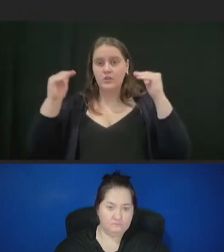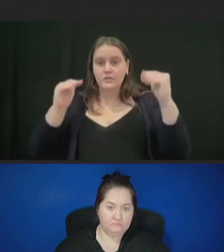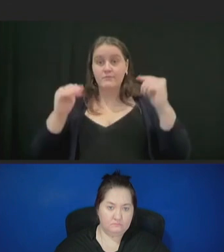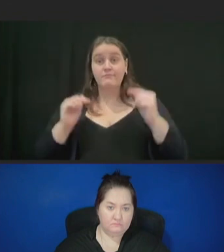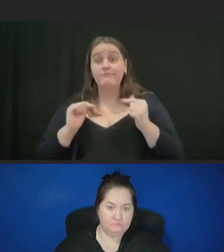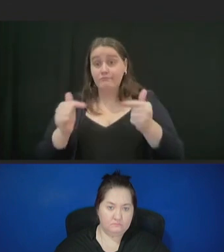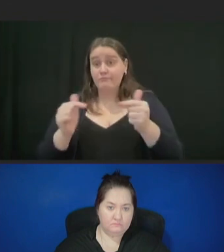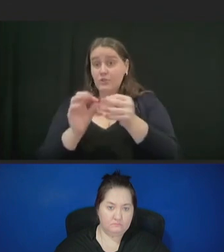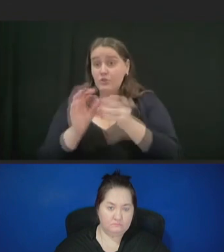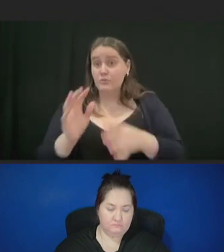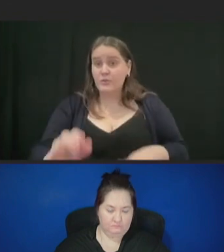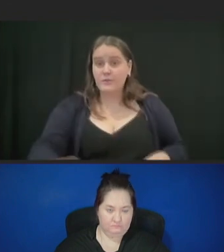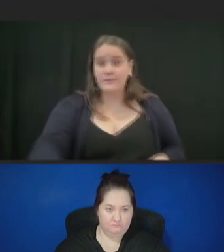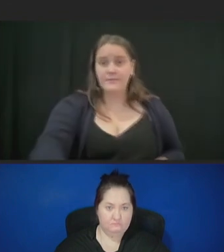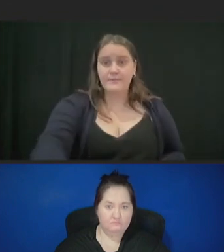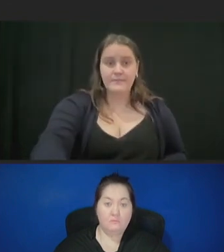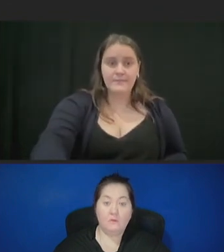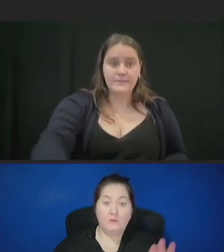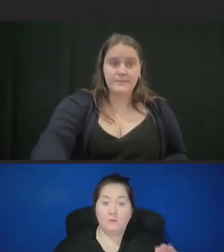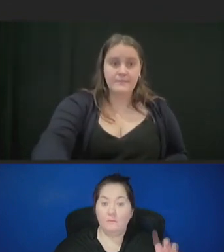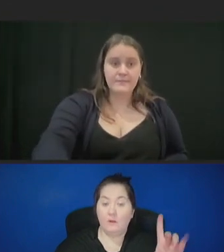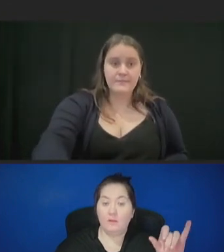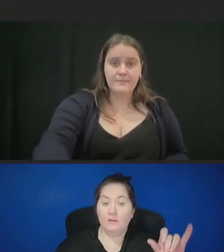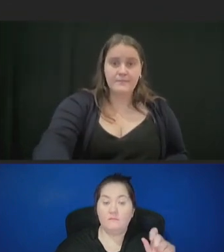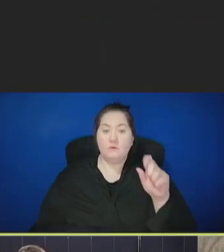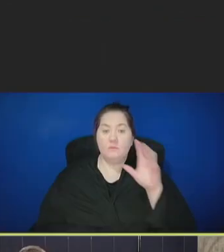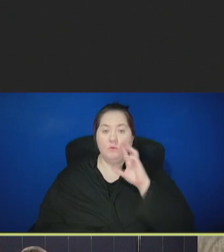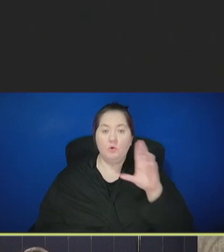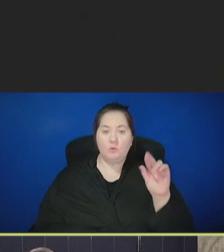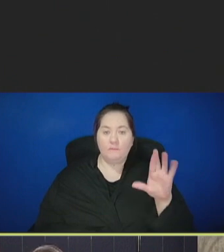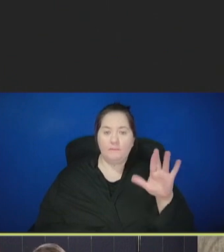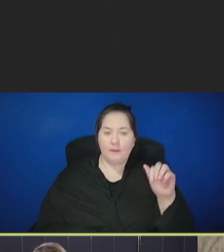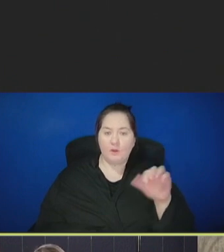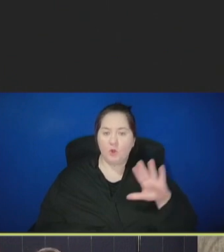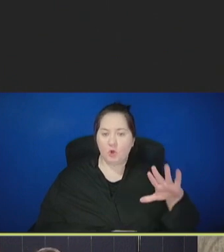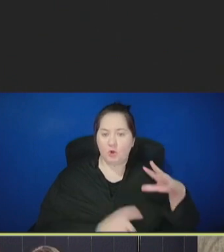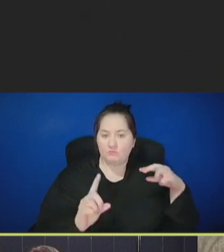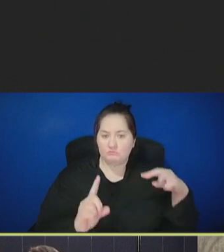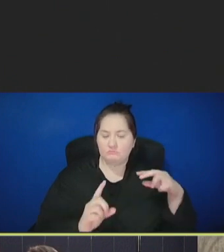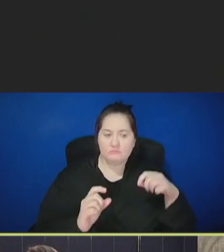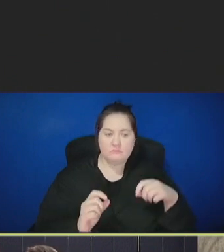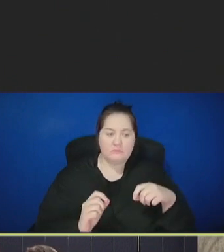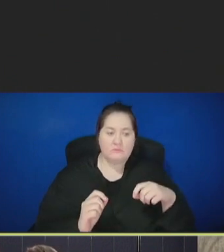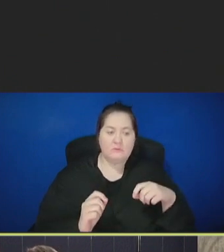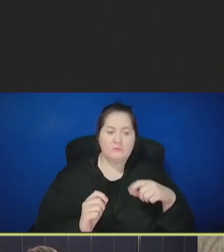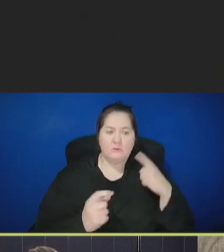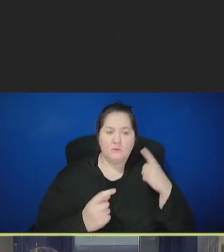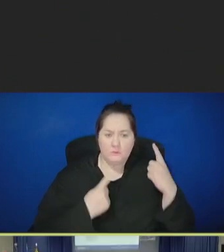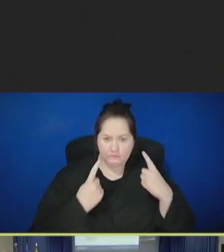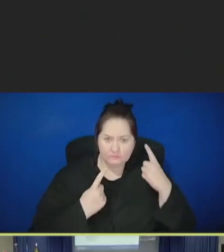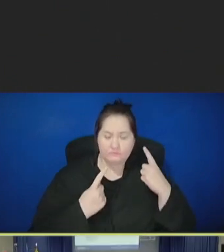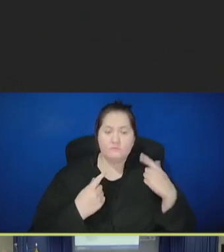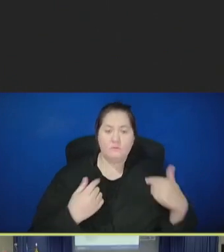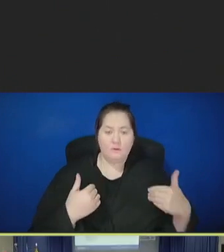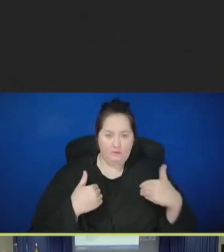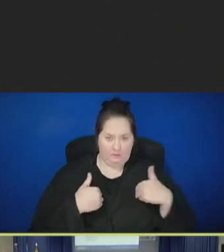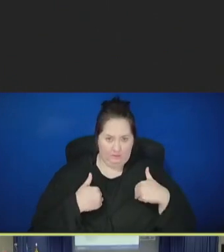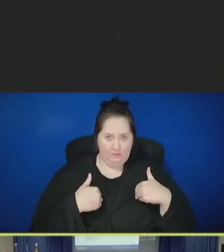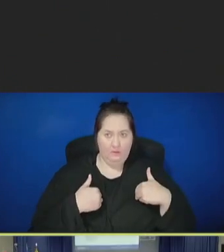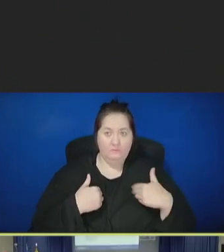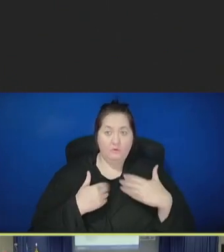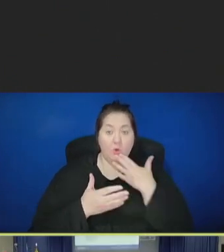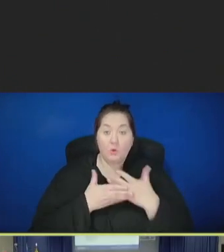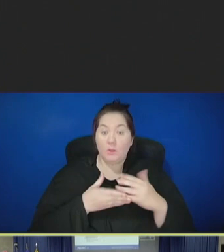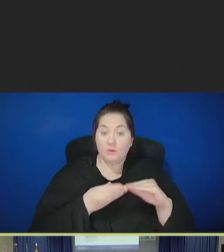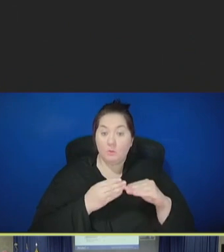Molly, please. Yeah, and I was going to get Rebecca's feedback on this. I was wondering, since we have good number